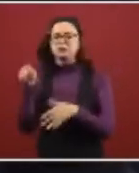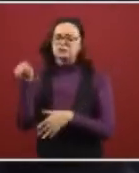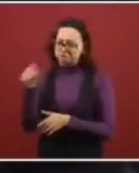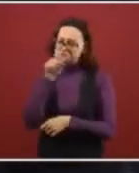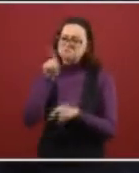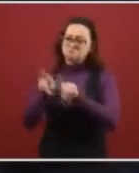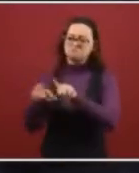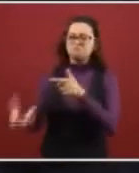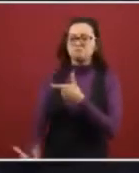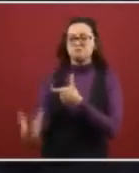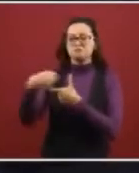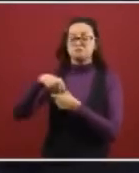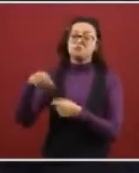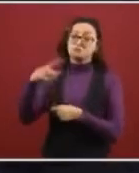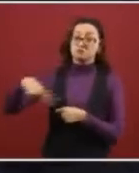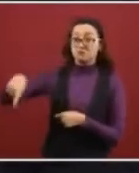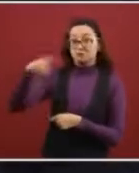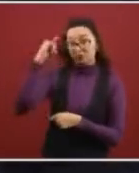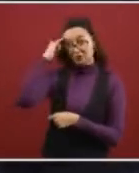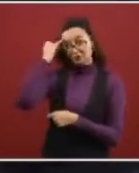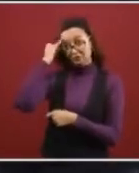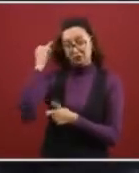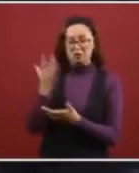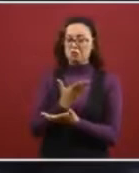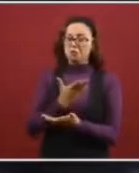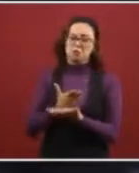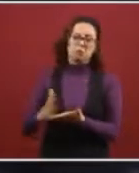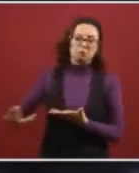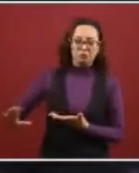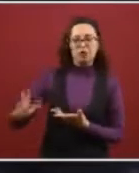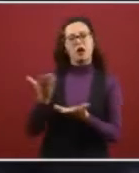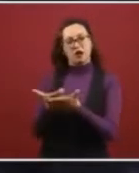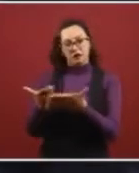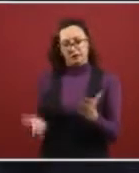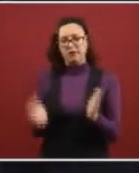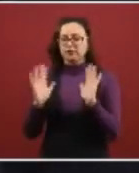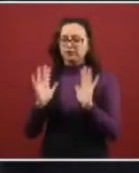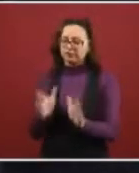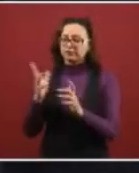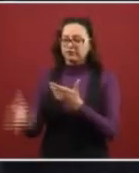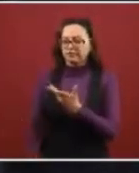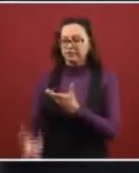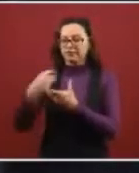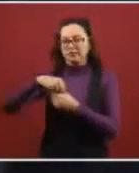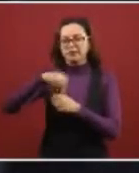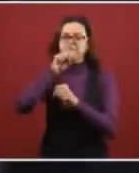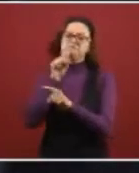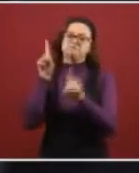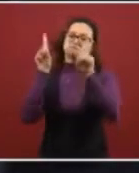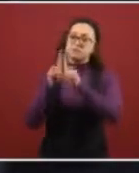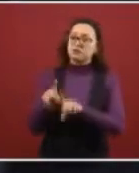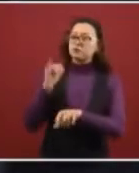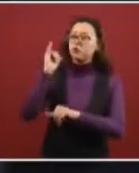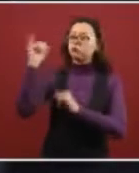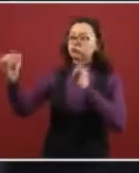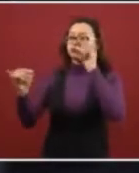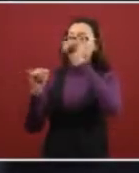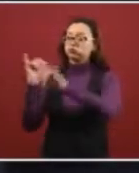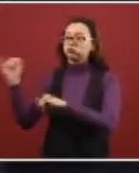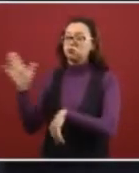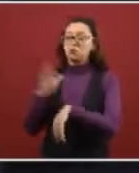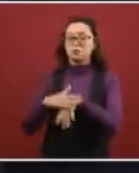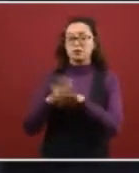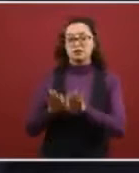no estaban inicialmente considerados. So we're particularly considering the indigenous that were not being